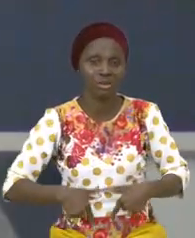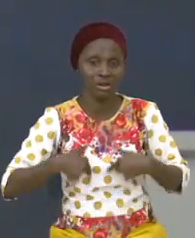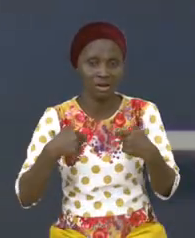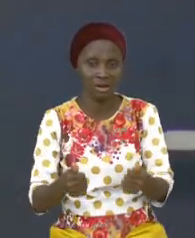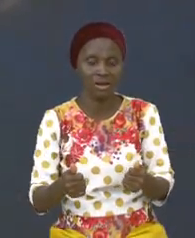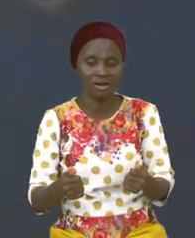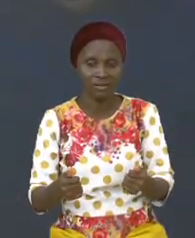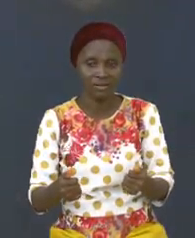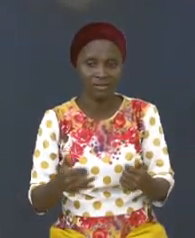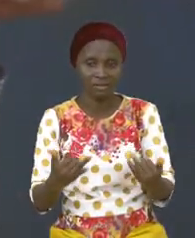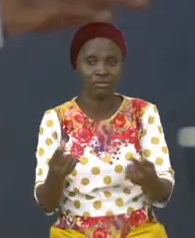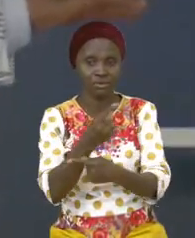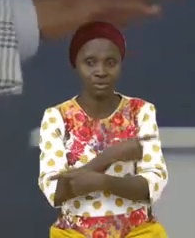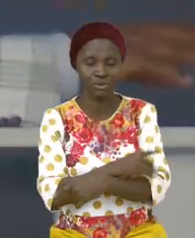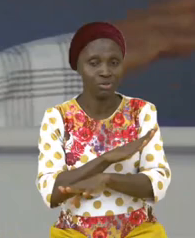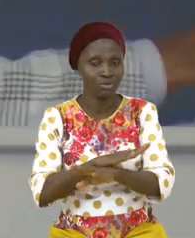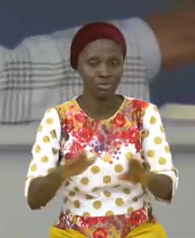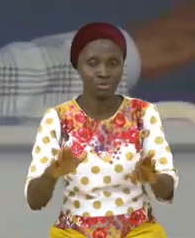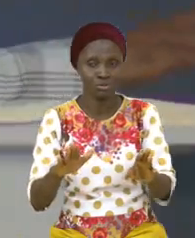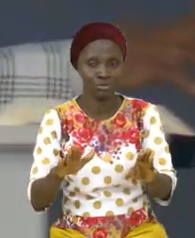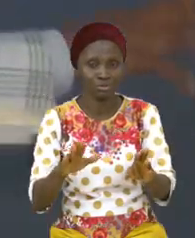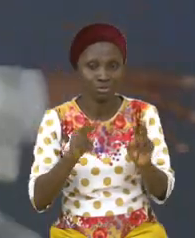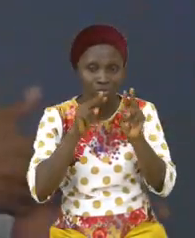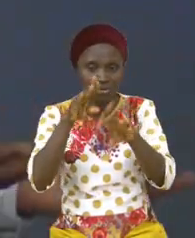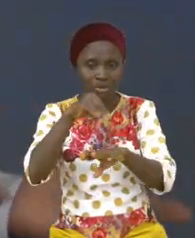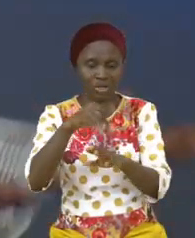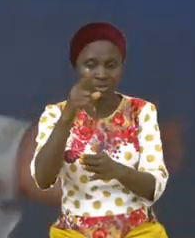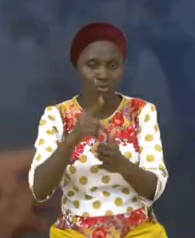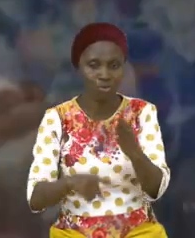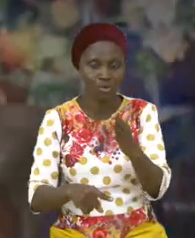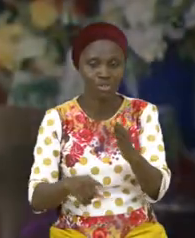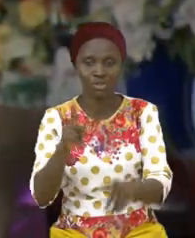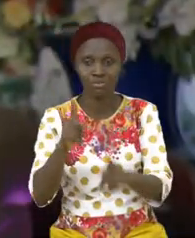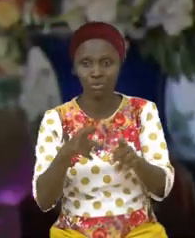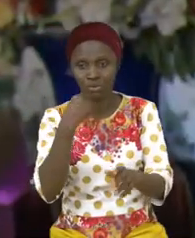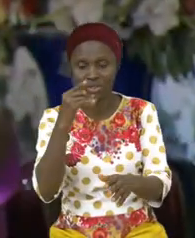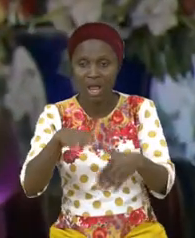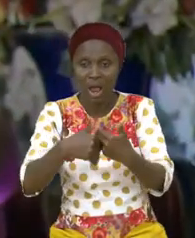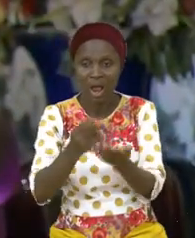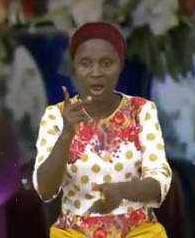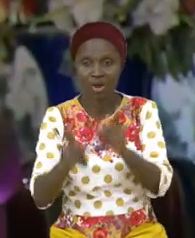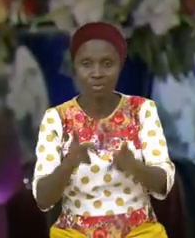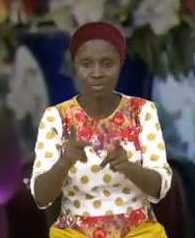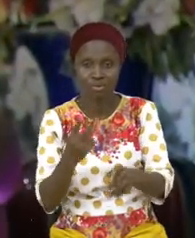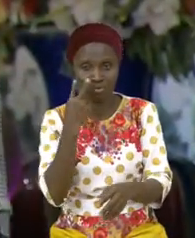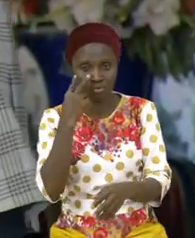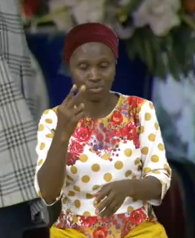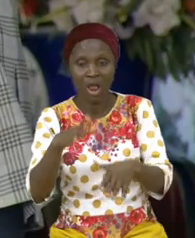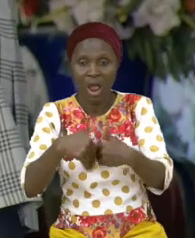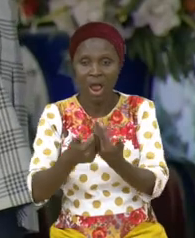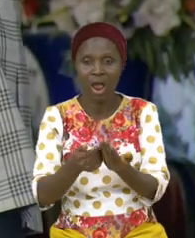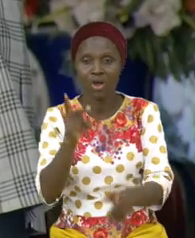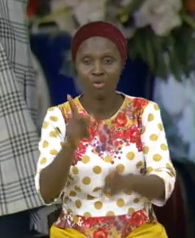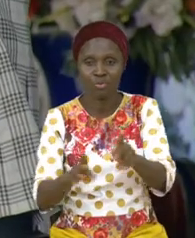what people think, what people say, how people look, how people act, how people react to you, because